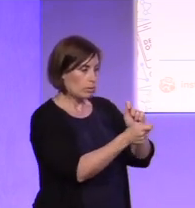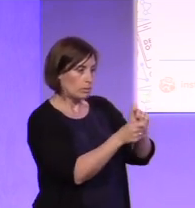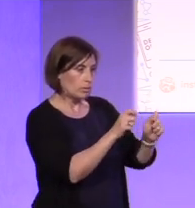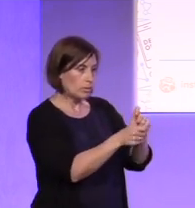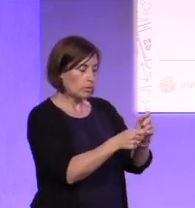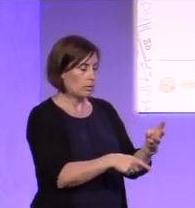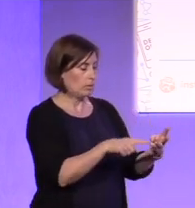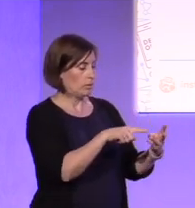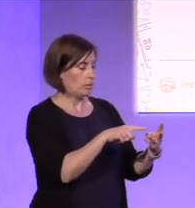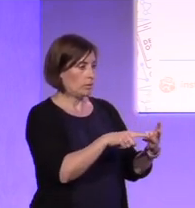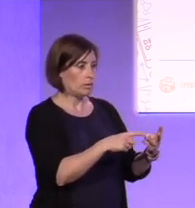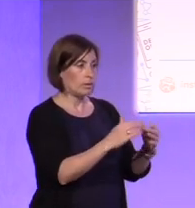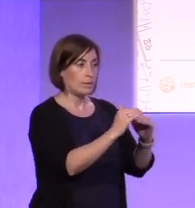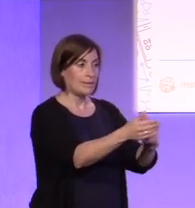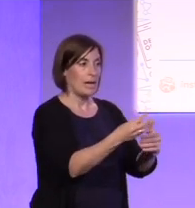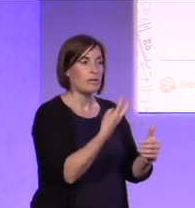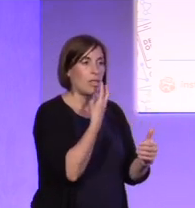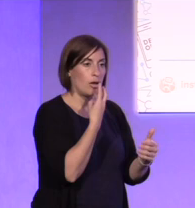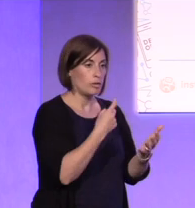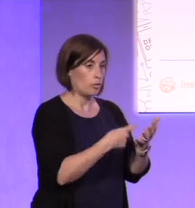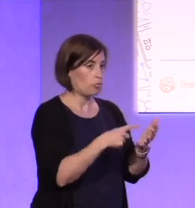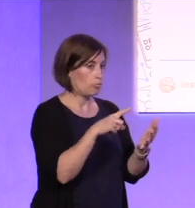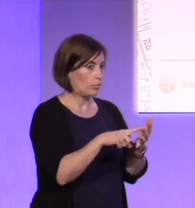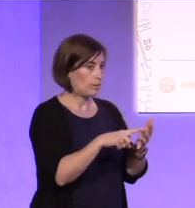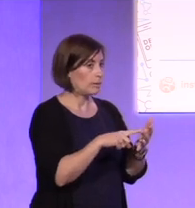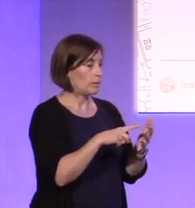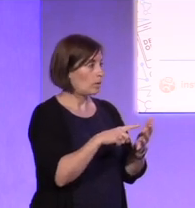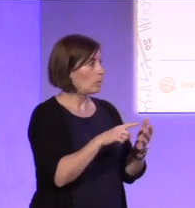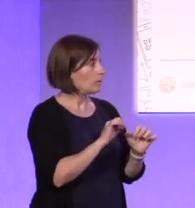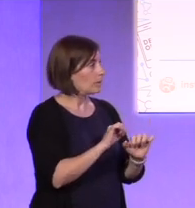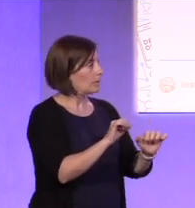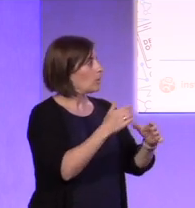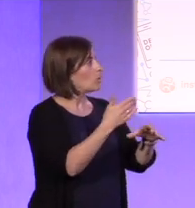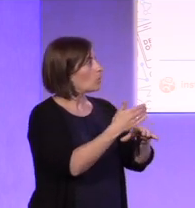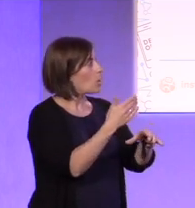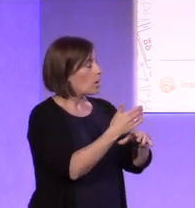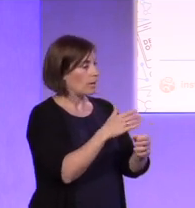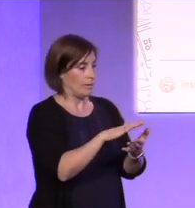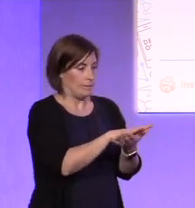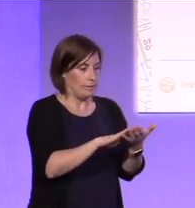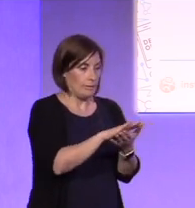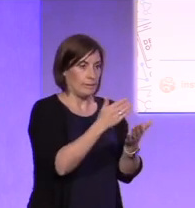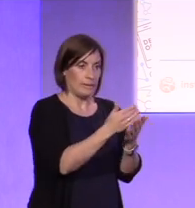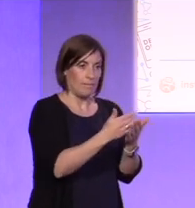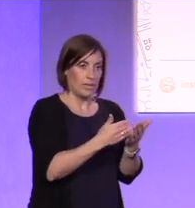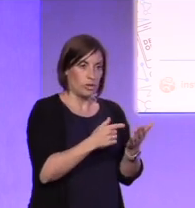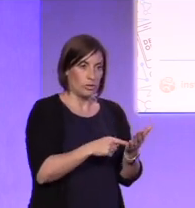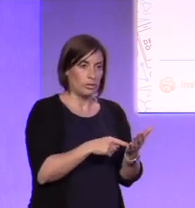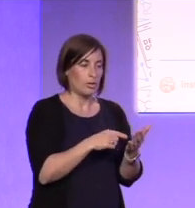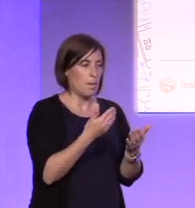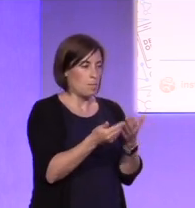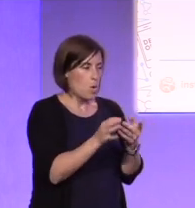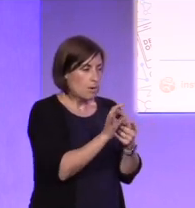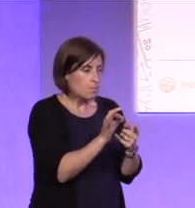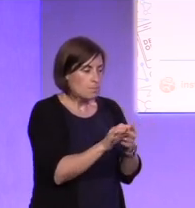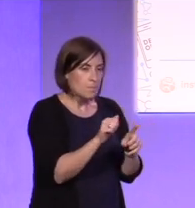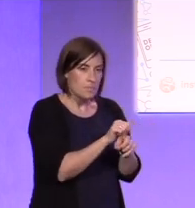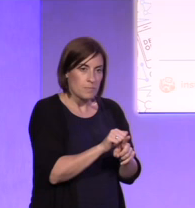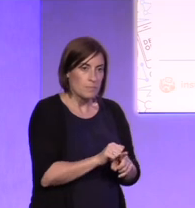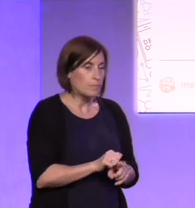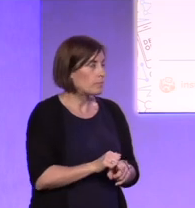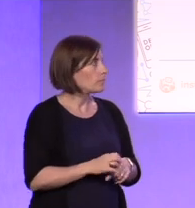redefining the way that we work to achieve the same outcomes, but with far more sublime methods. So we decided to follow